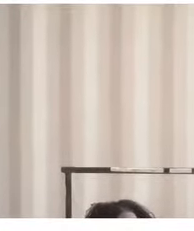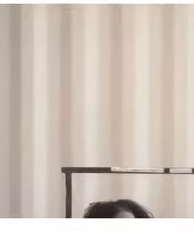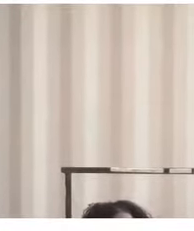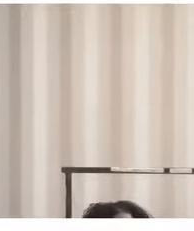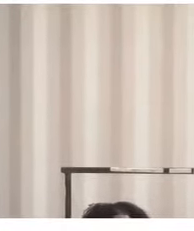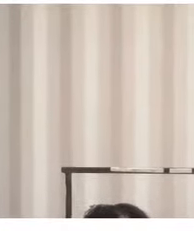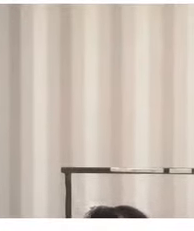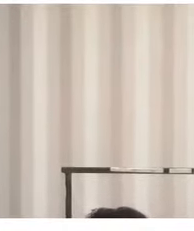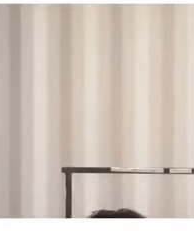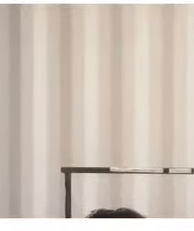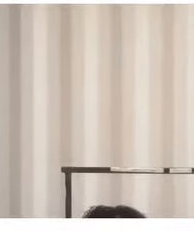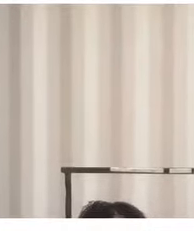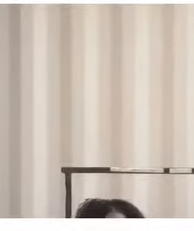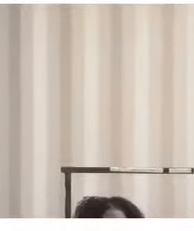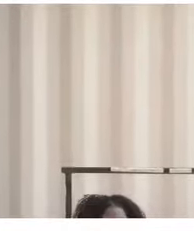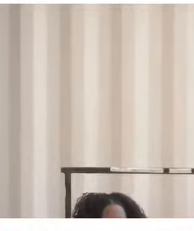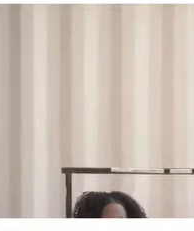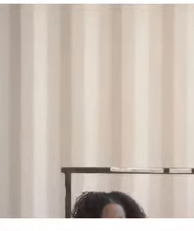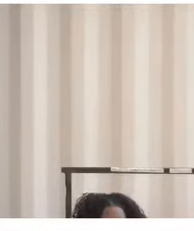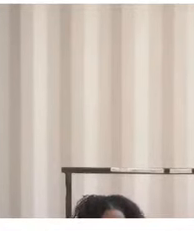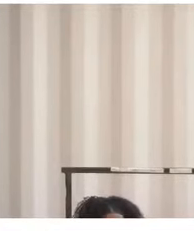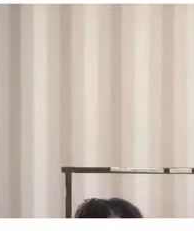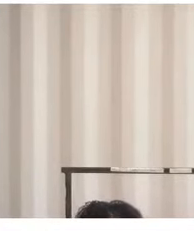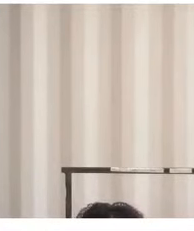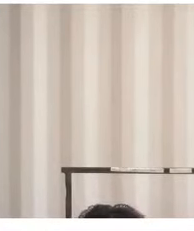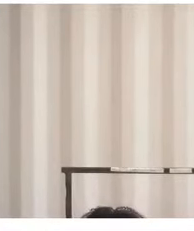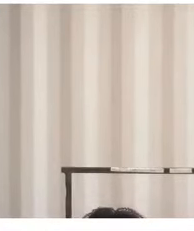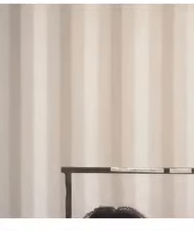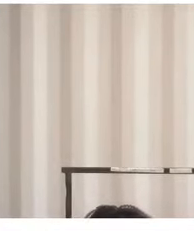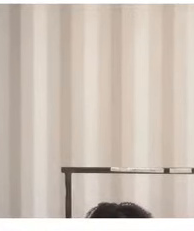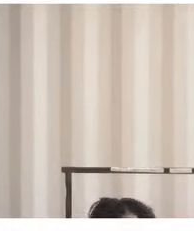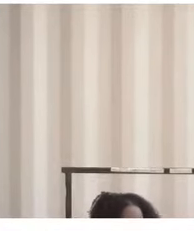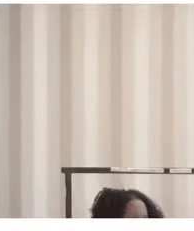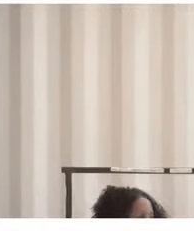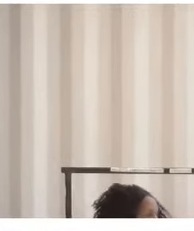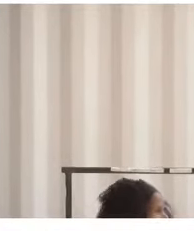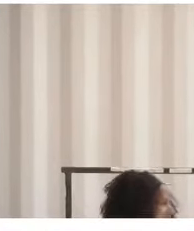This event is a rite of cultural democracy.